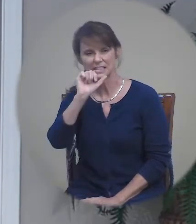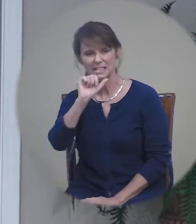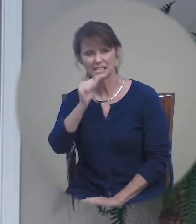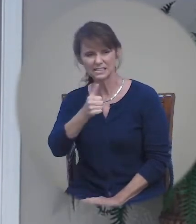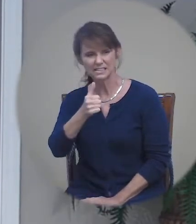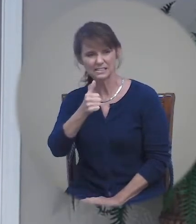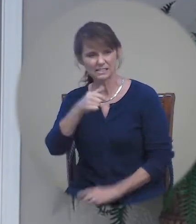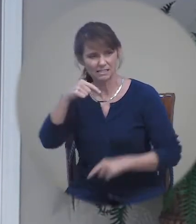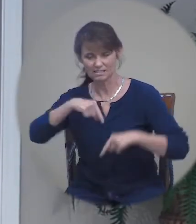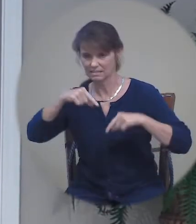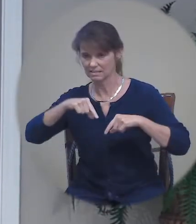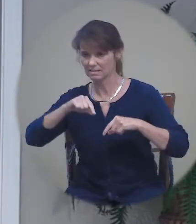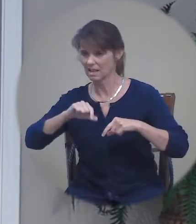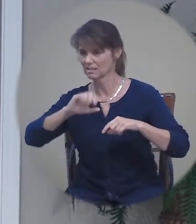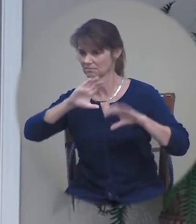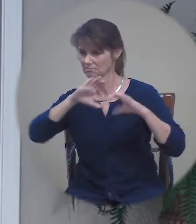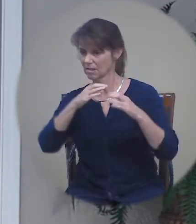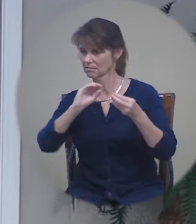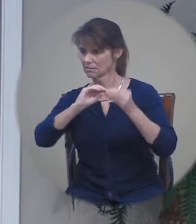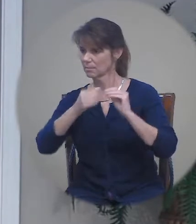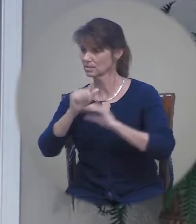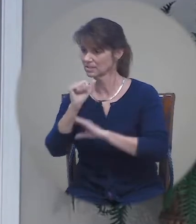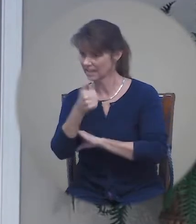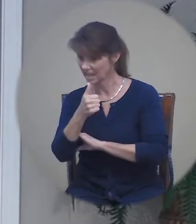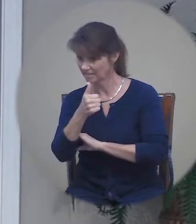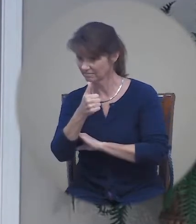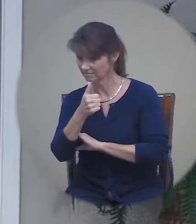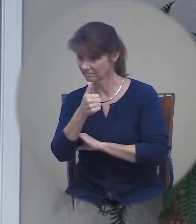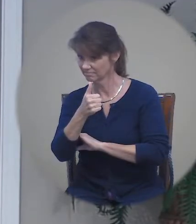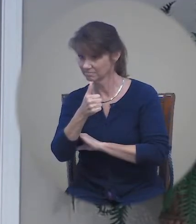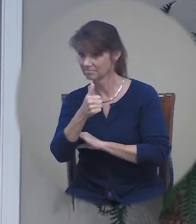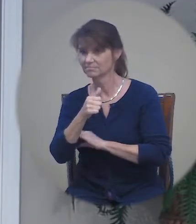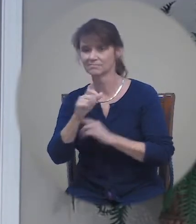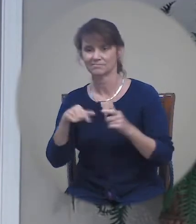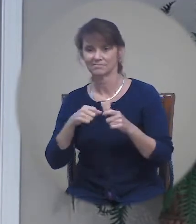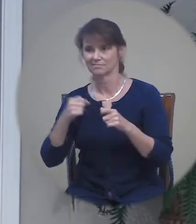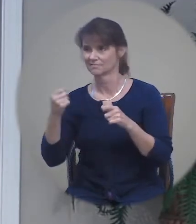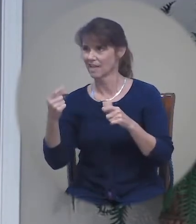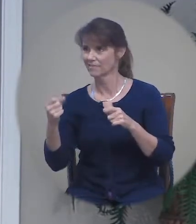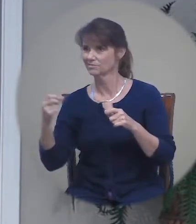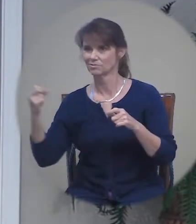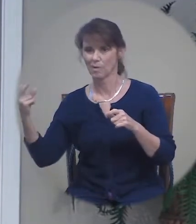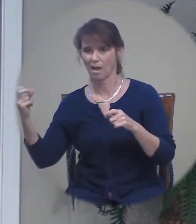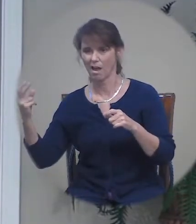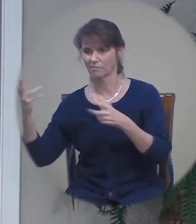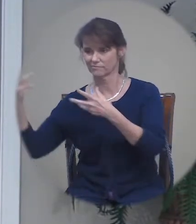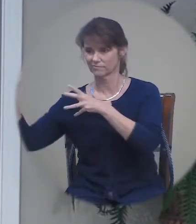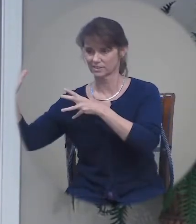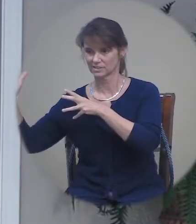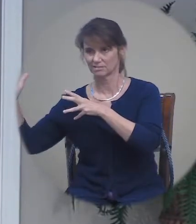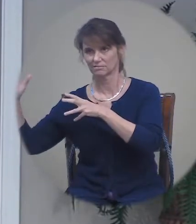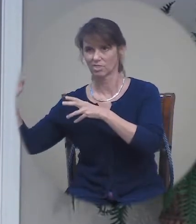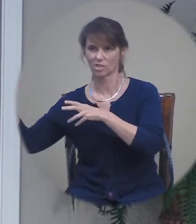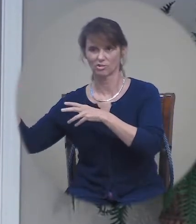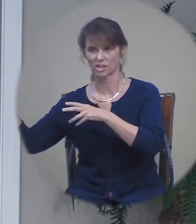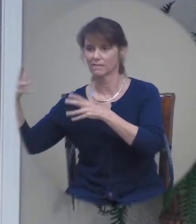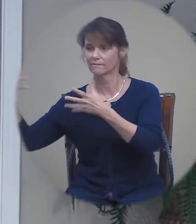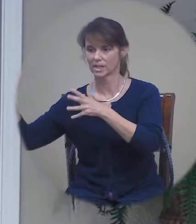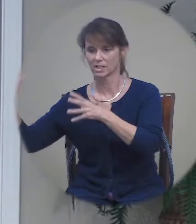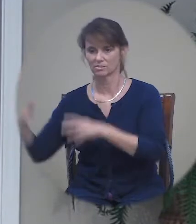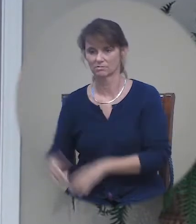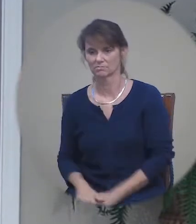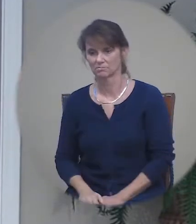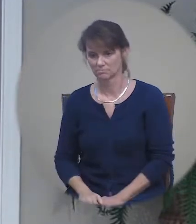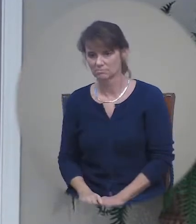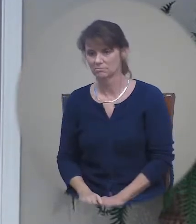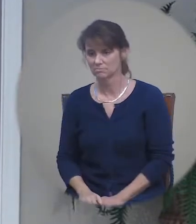kind of wrap up this study. So the next 2 classes will be taken up with the next 3 kings, and then we'll kind of conclude with the next